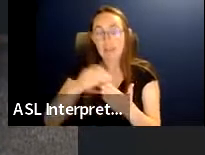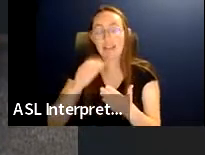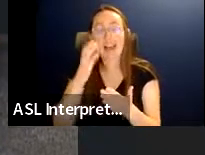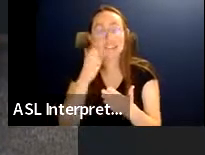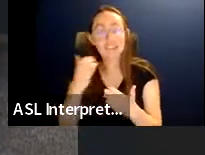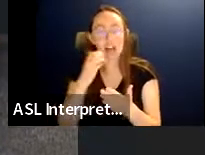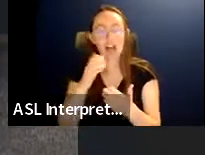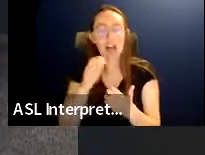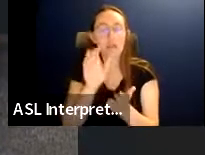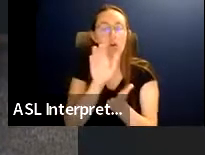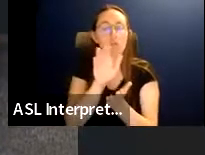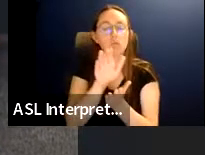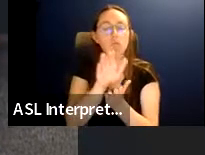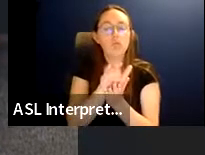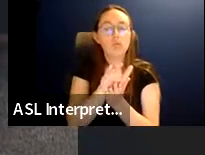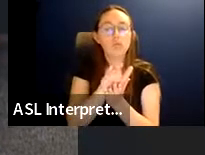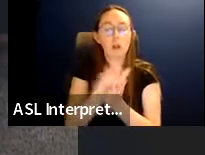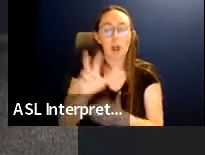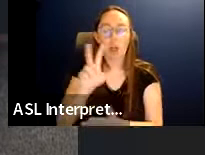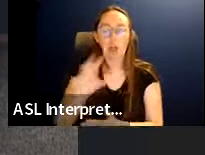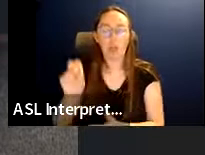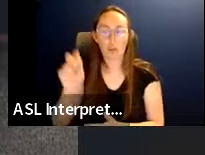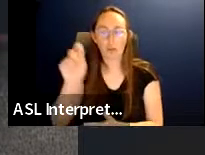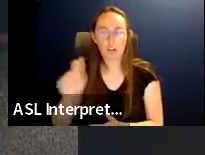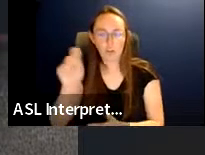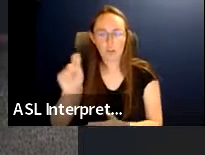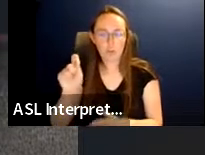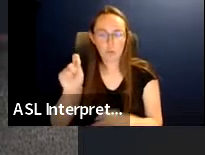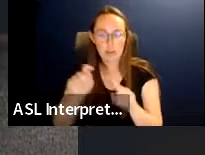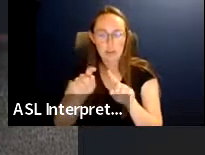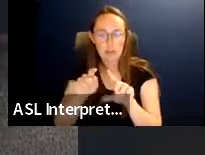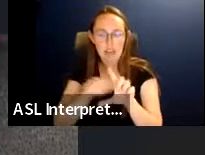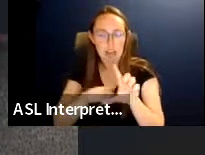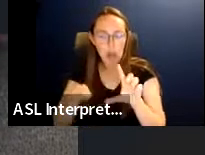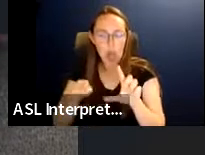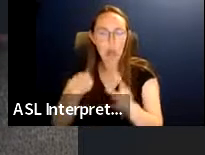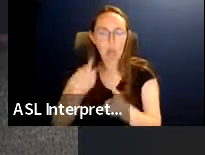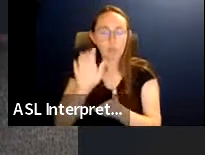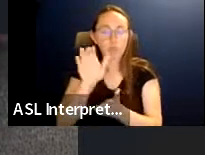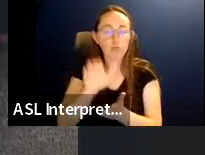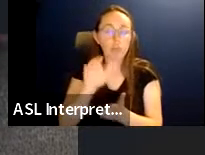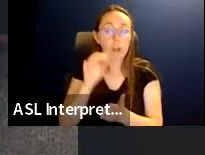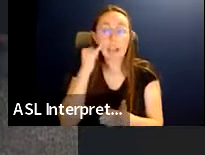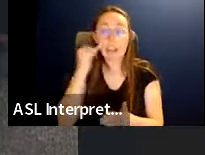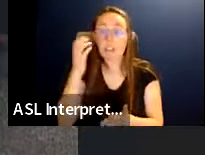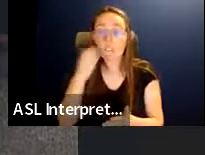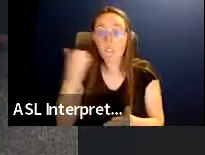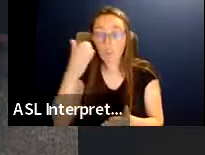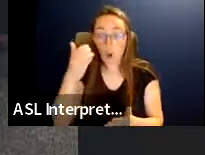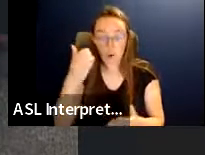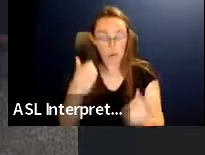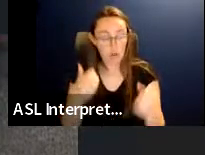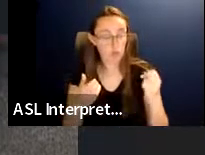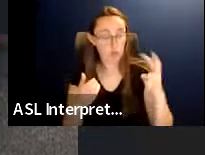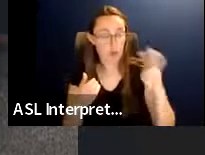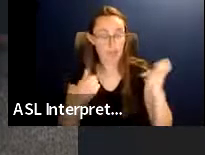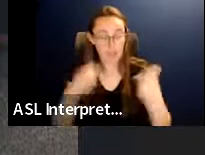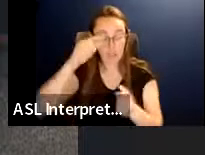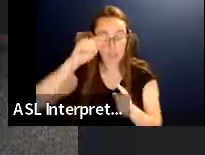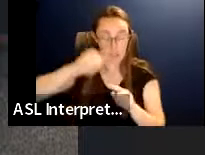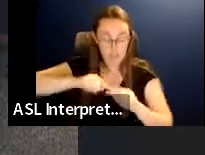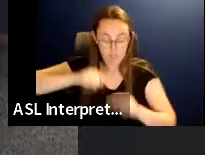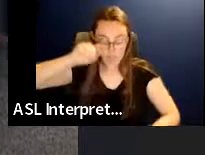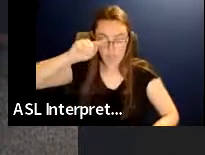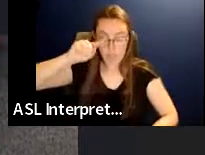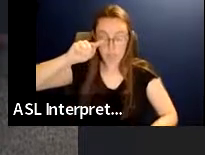be perfect. And as long as the phone is 12 inches away from the sheet of paper, it will easily capture it. Now I made